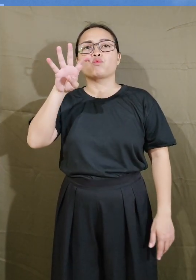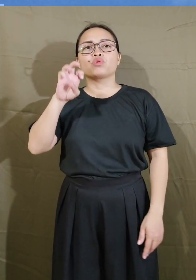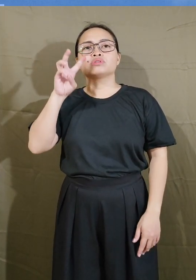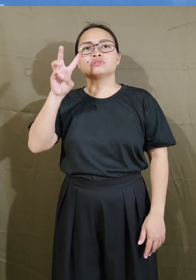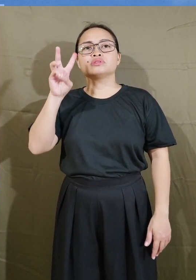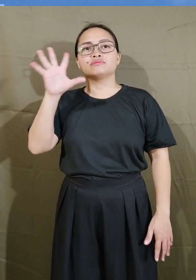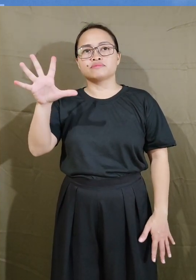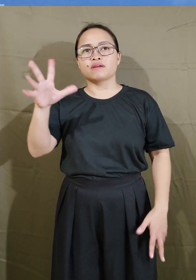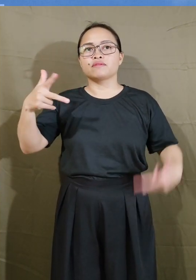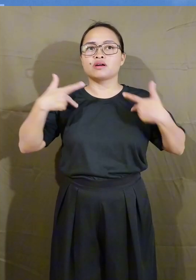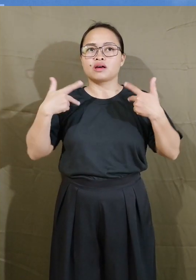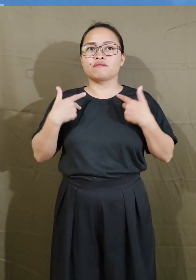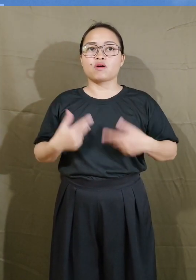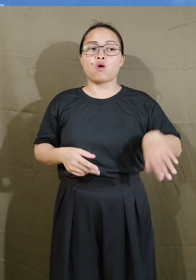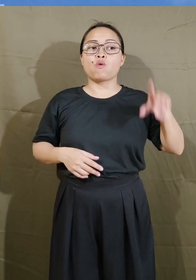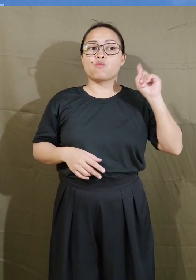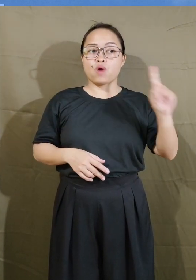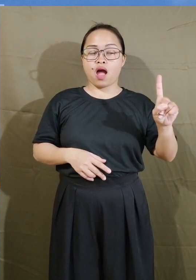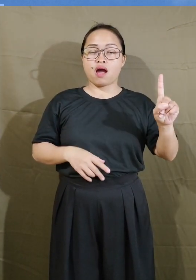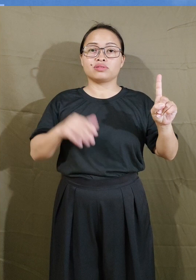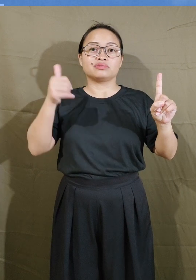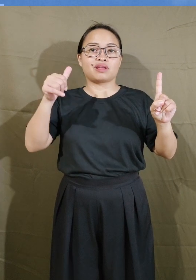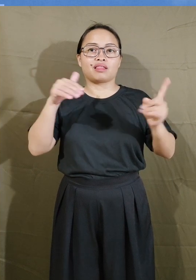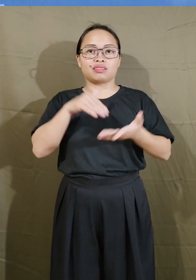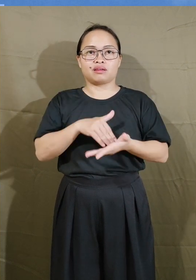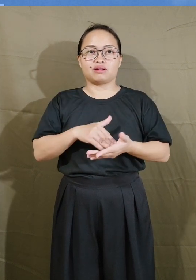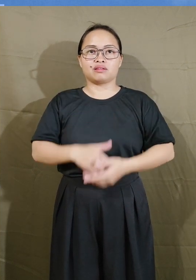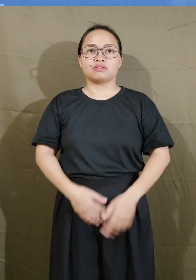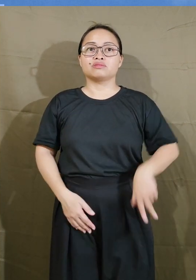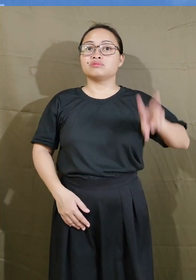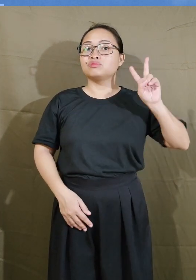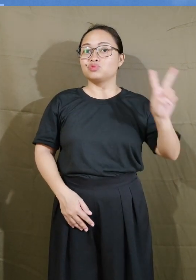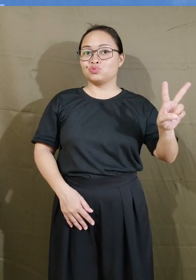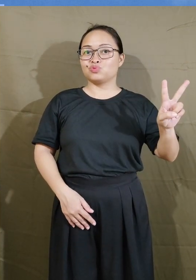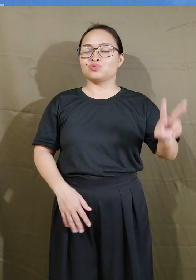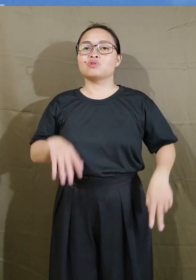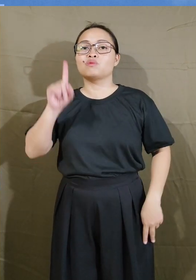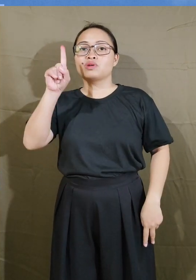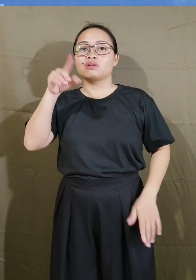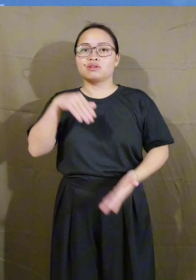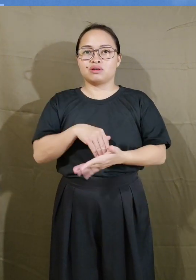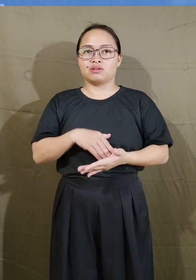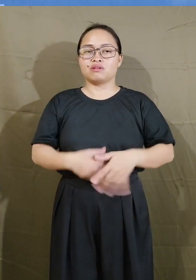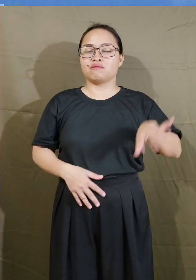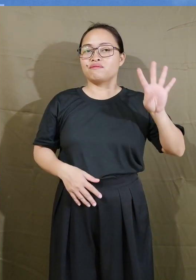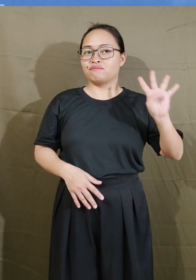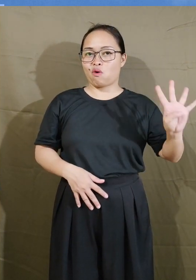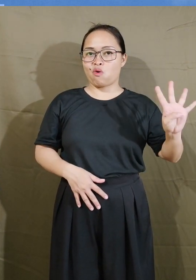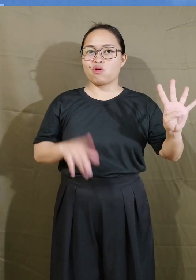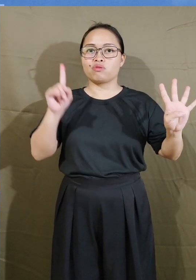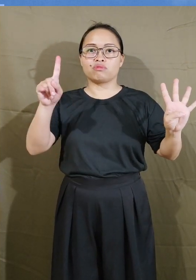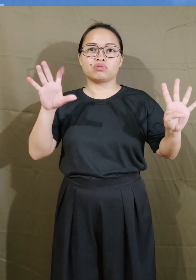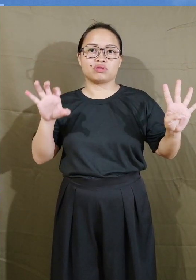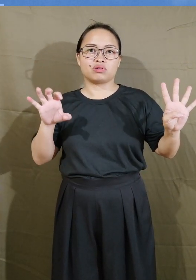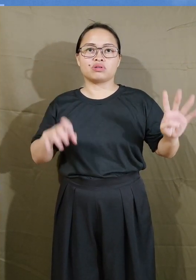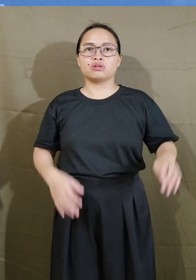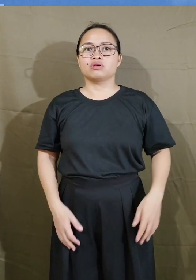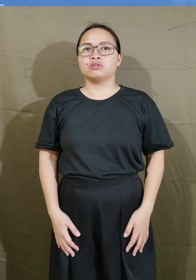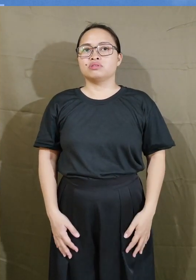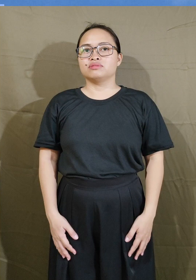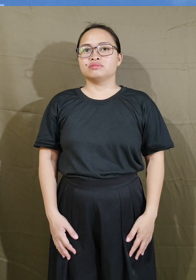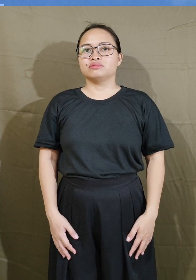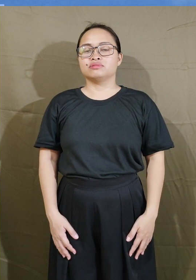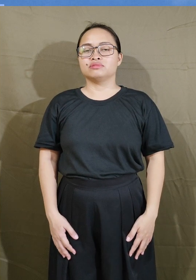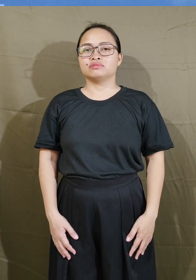12,465 has 1 10,000, 2 1,000, 4